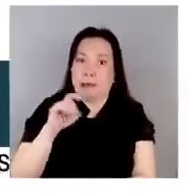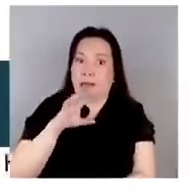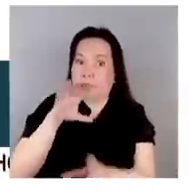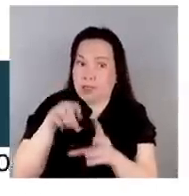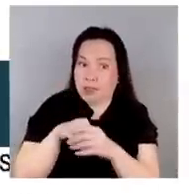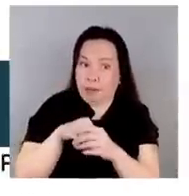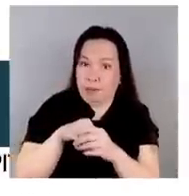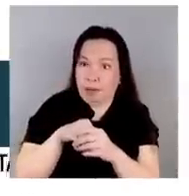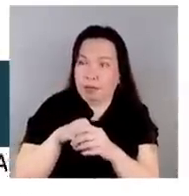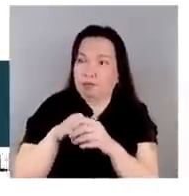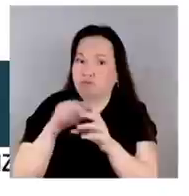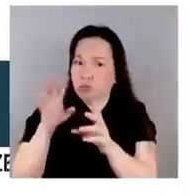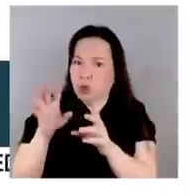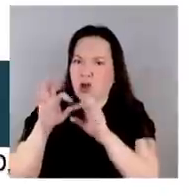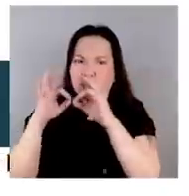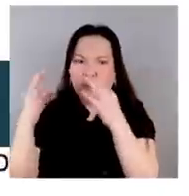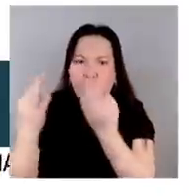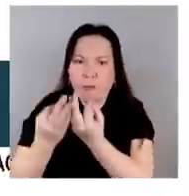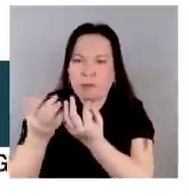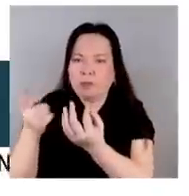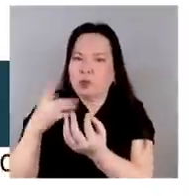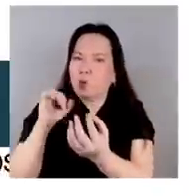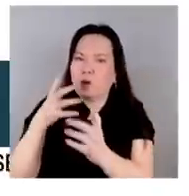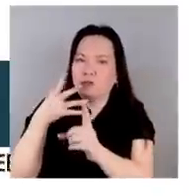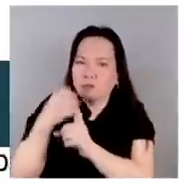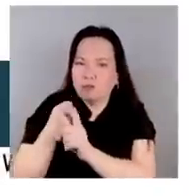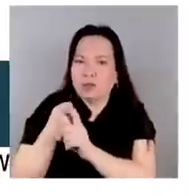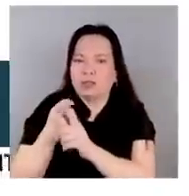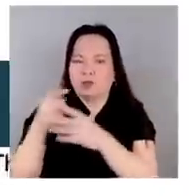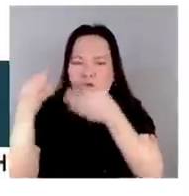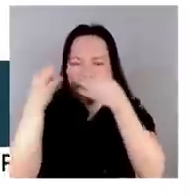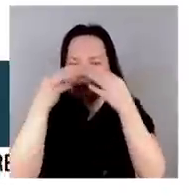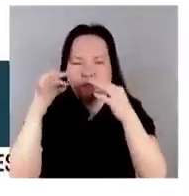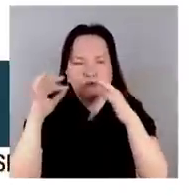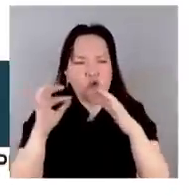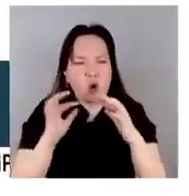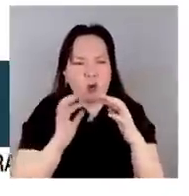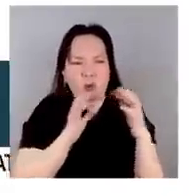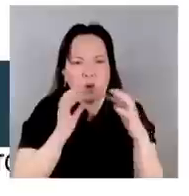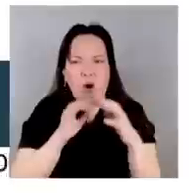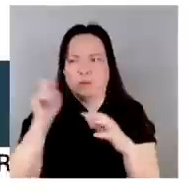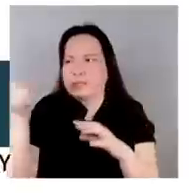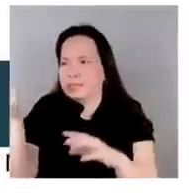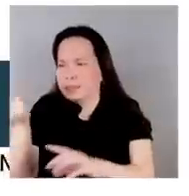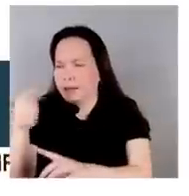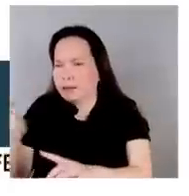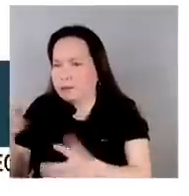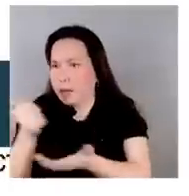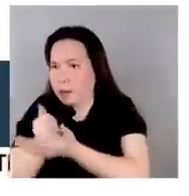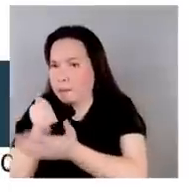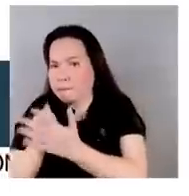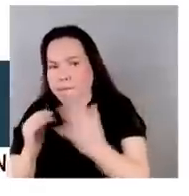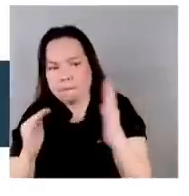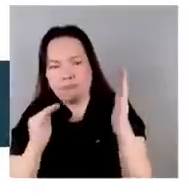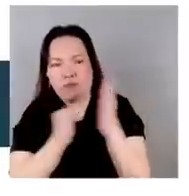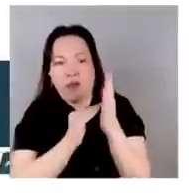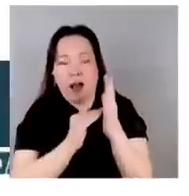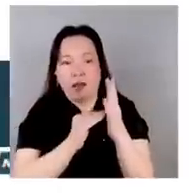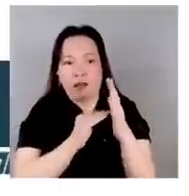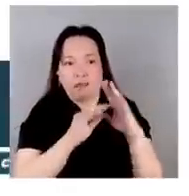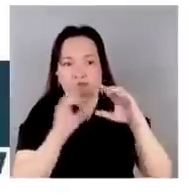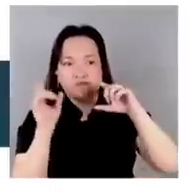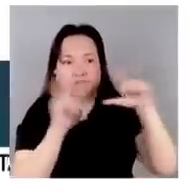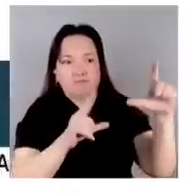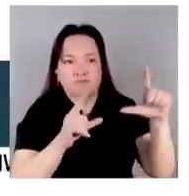families and those who are victims of this drug war file a case, for example, against